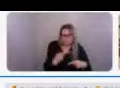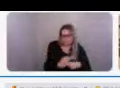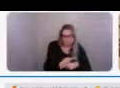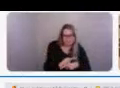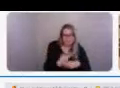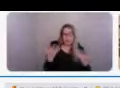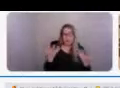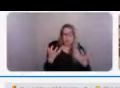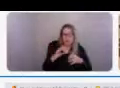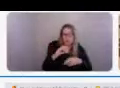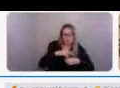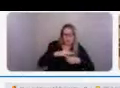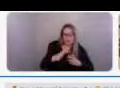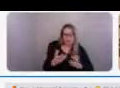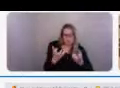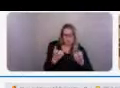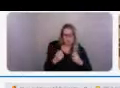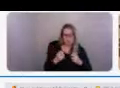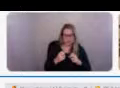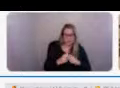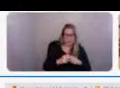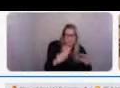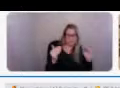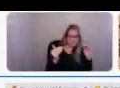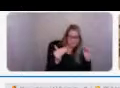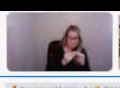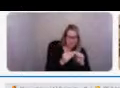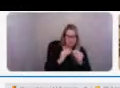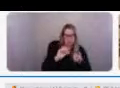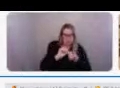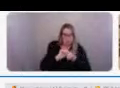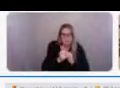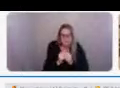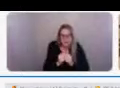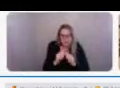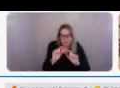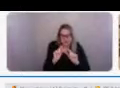voters have charged you with creating fair and competitive districts